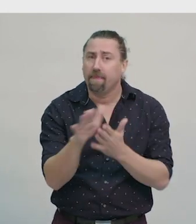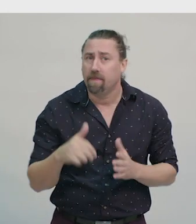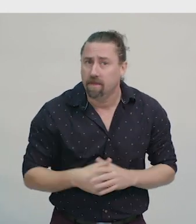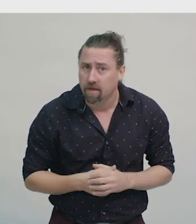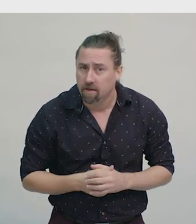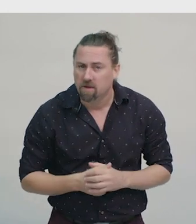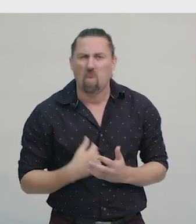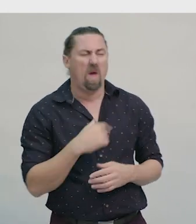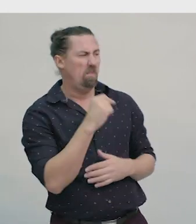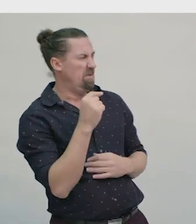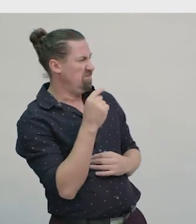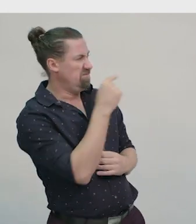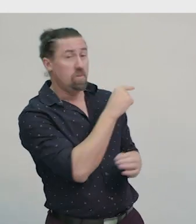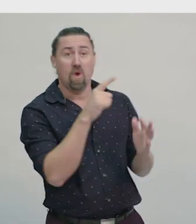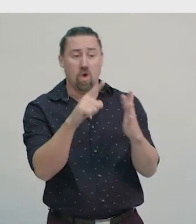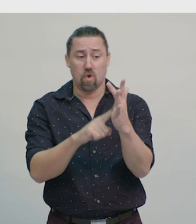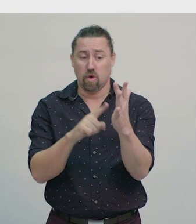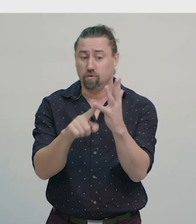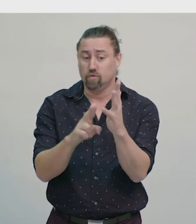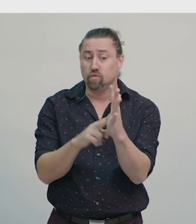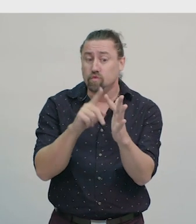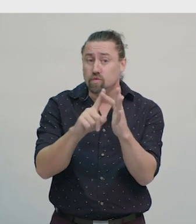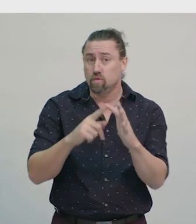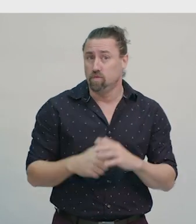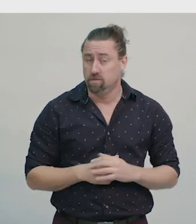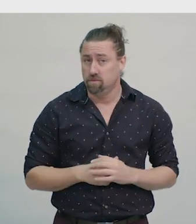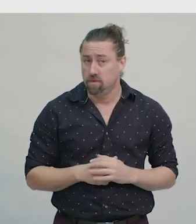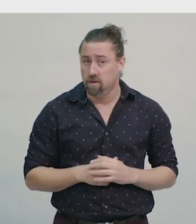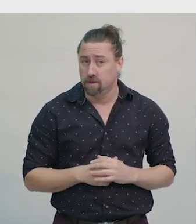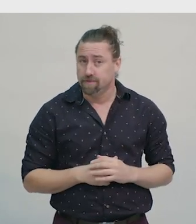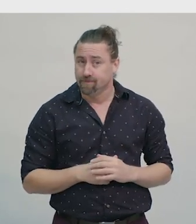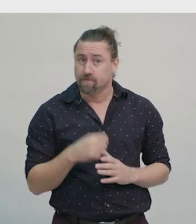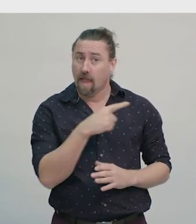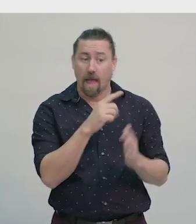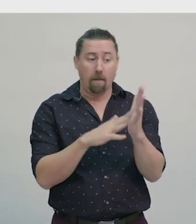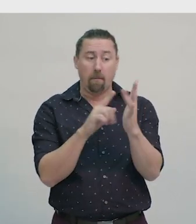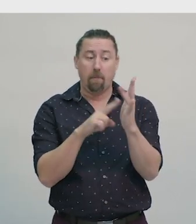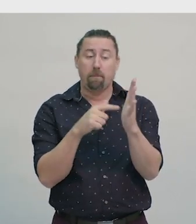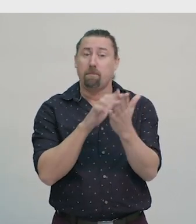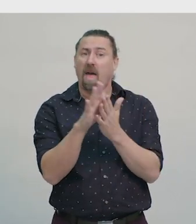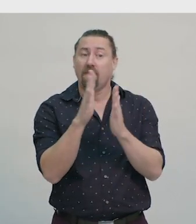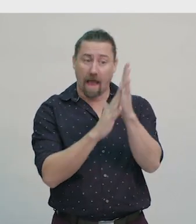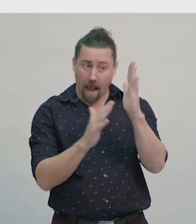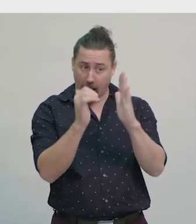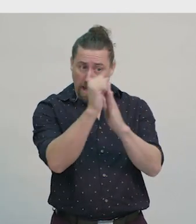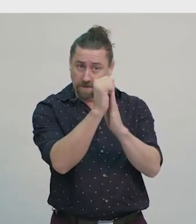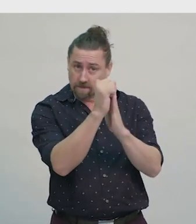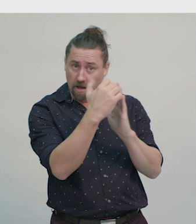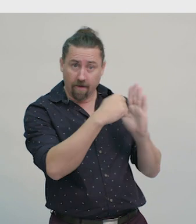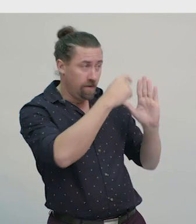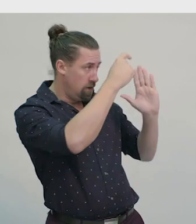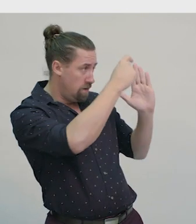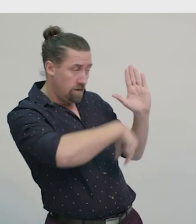to look at. June. Each month on a calendar is organised into columns that go